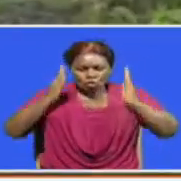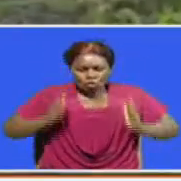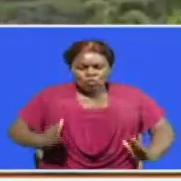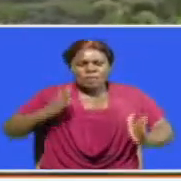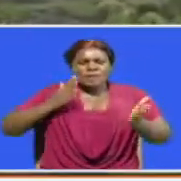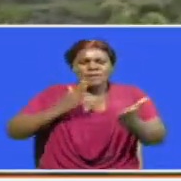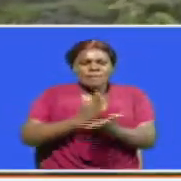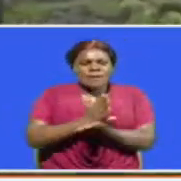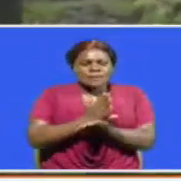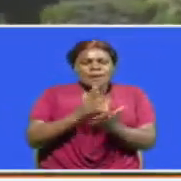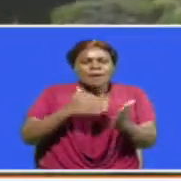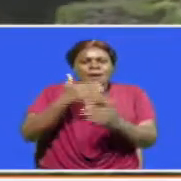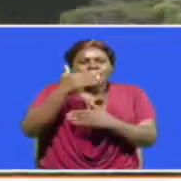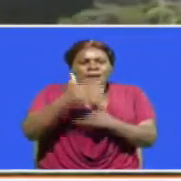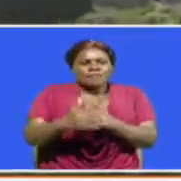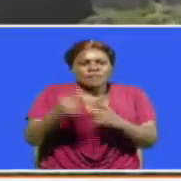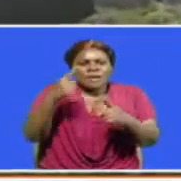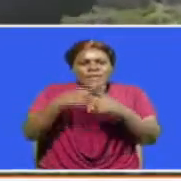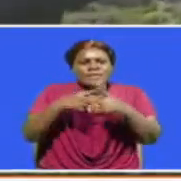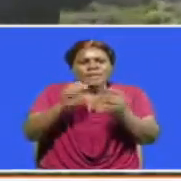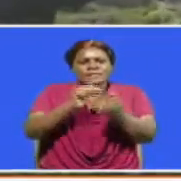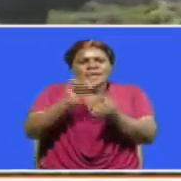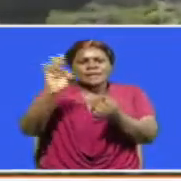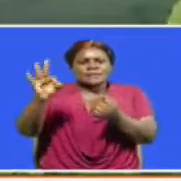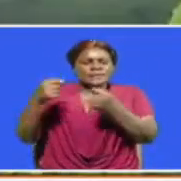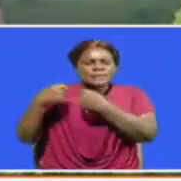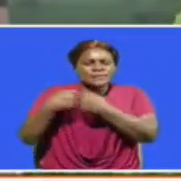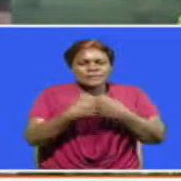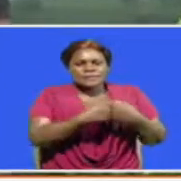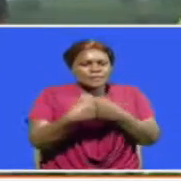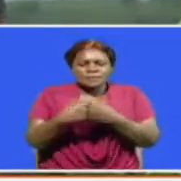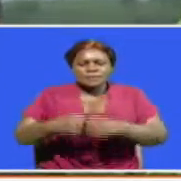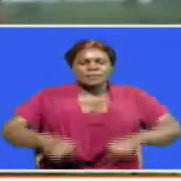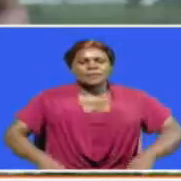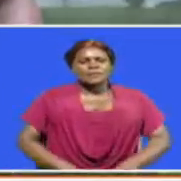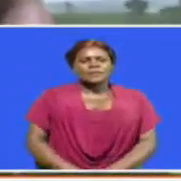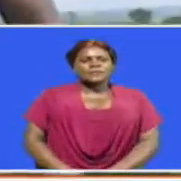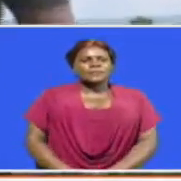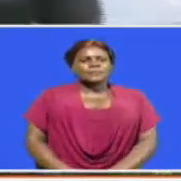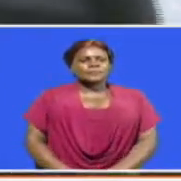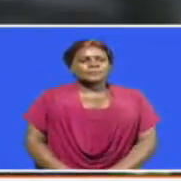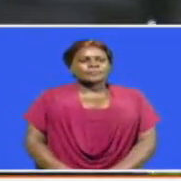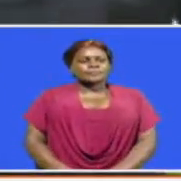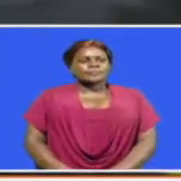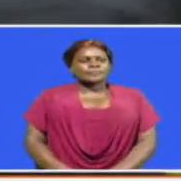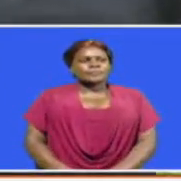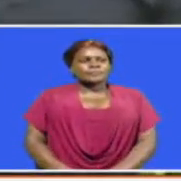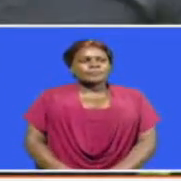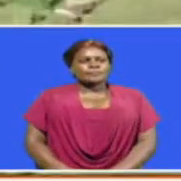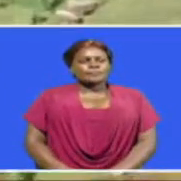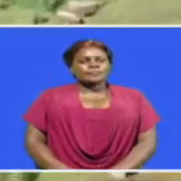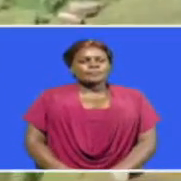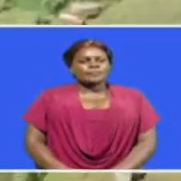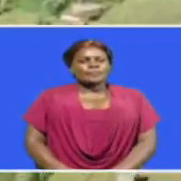People's Rights after a 13-year legal struggle. Alan Ochanda, KTN News.